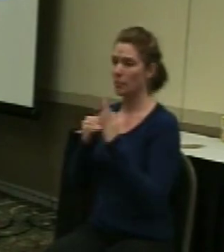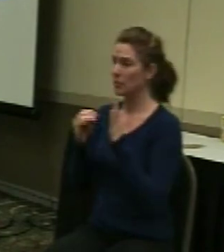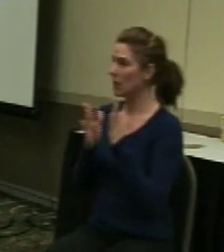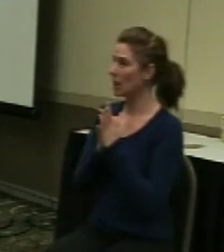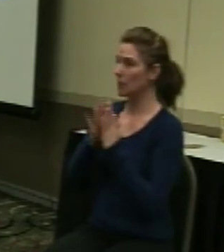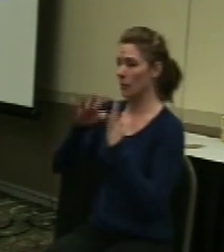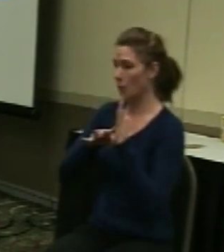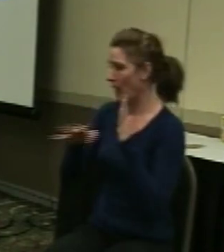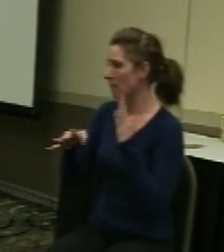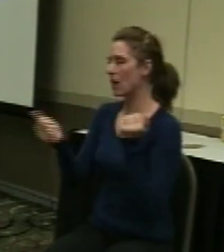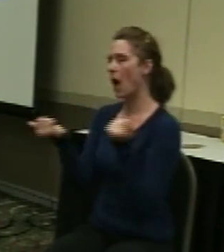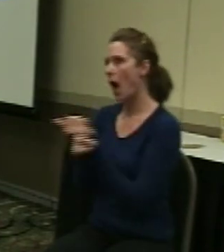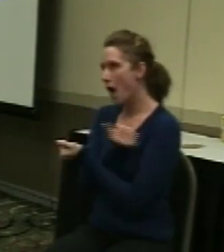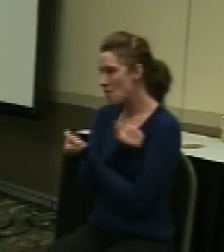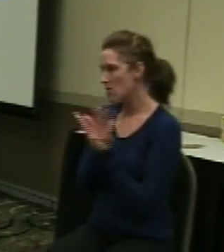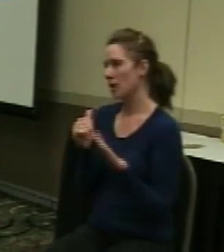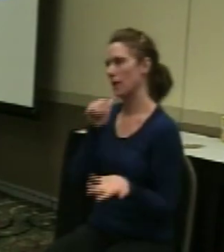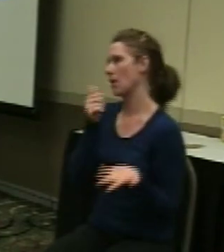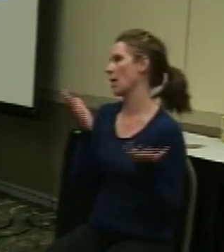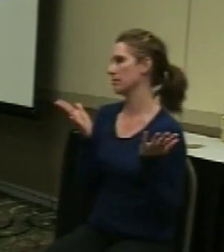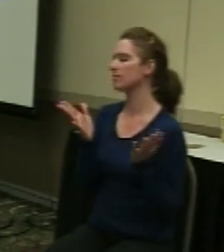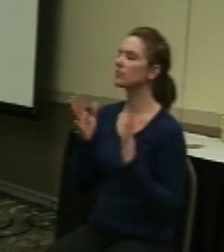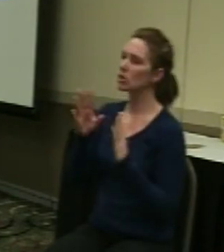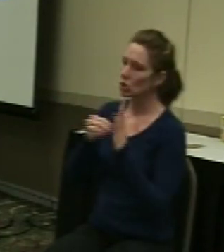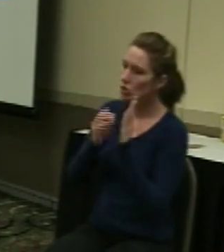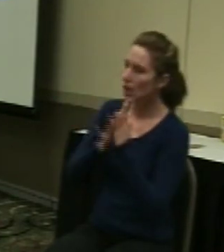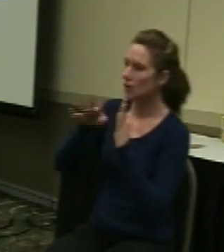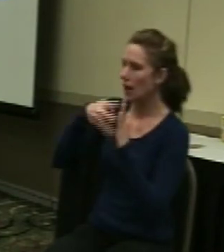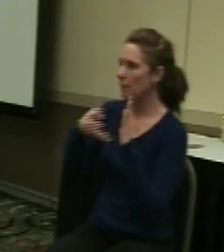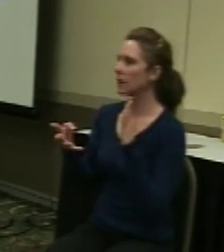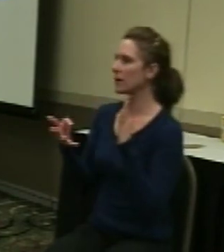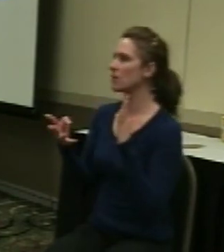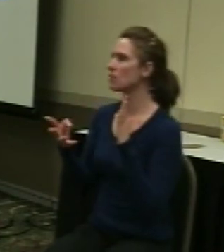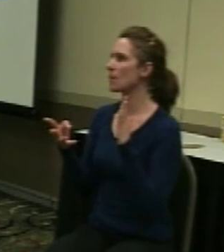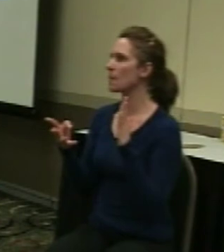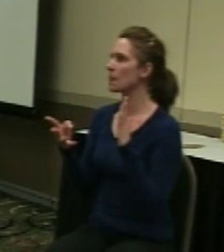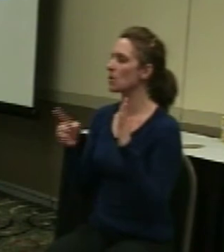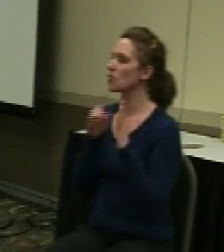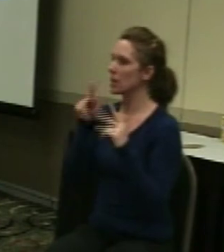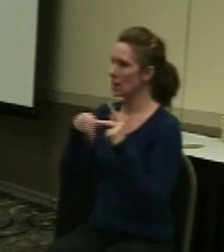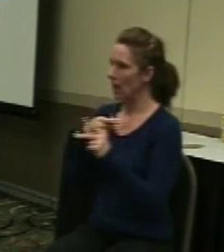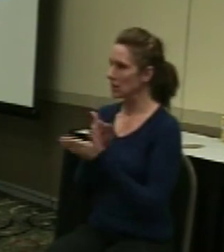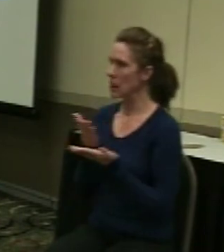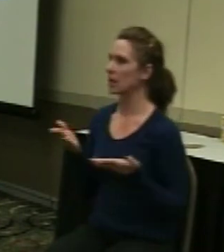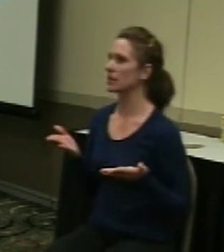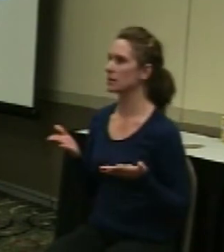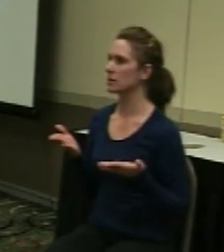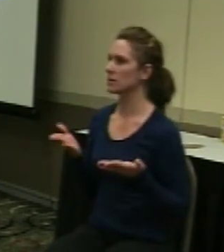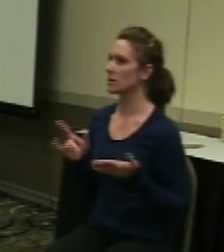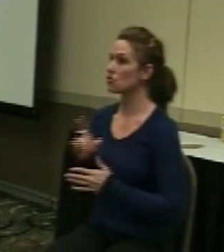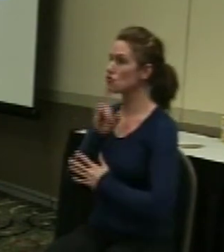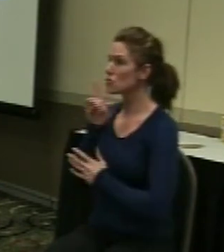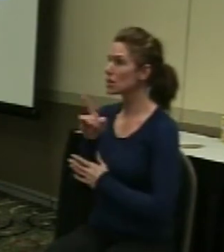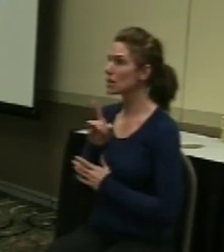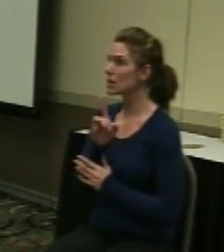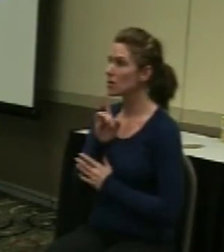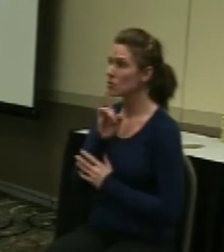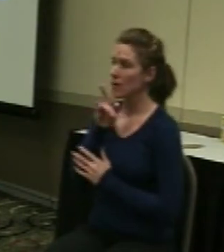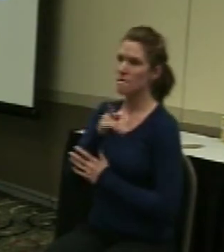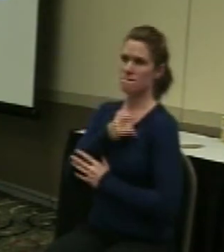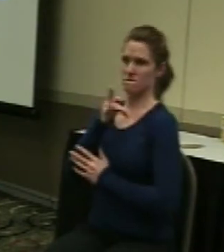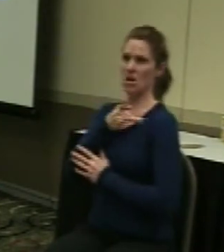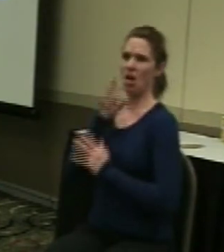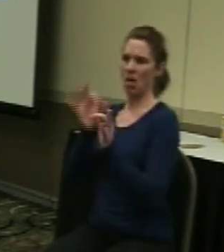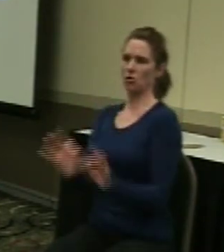graphing everything. You're only going to be documenting graphing the kinds of things that you really feel would